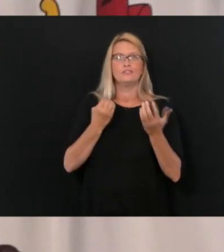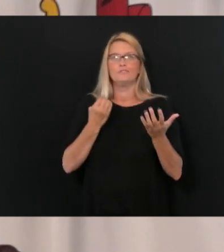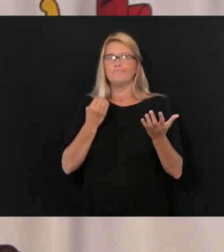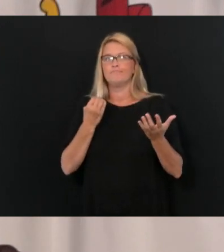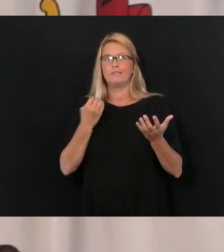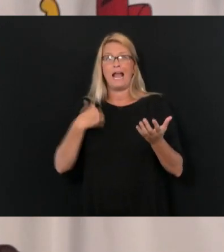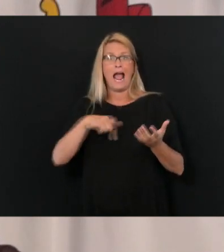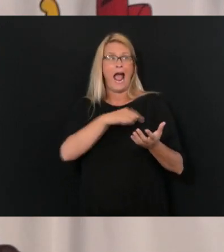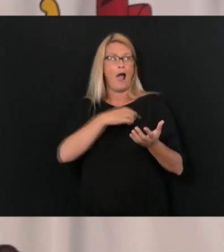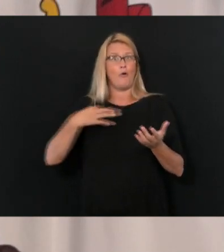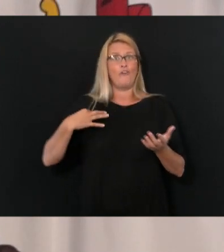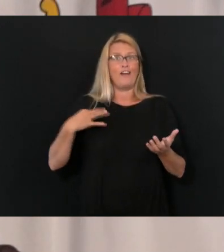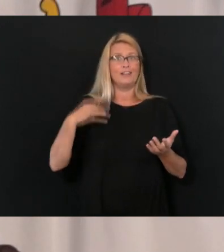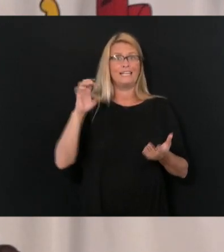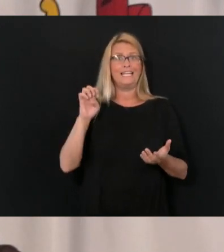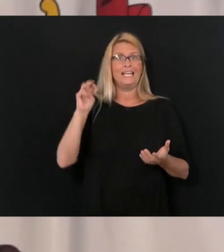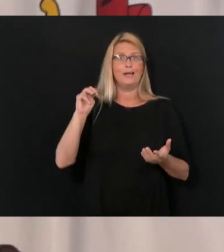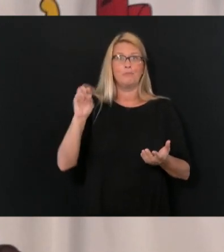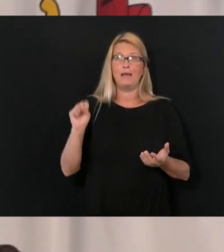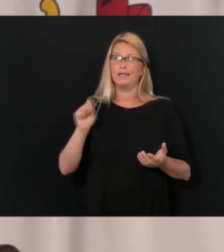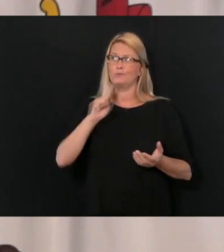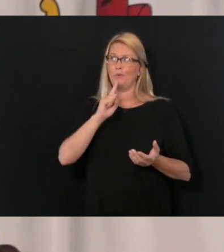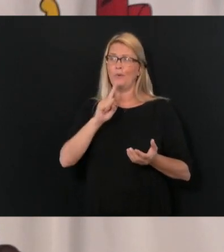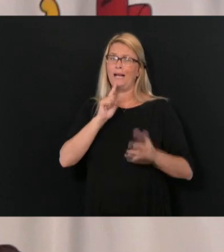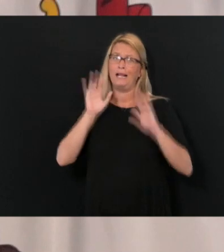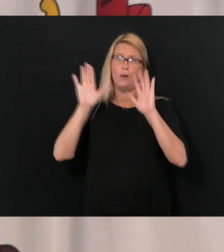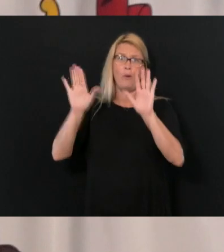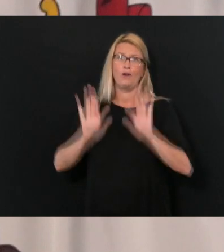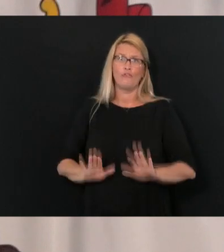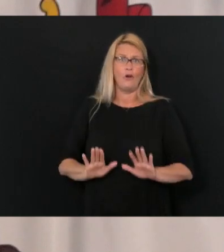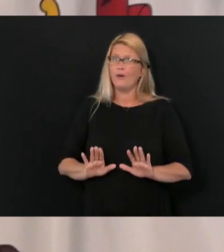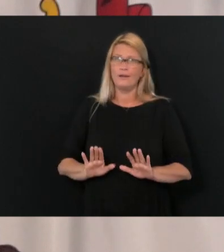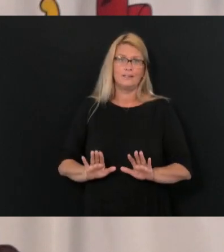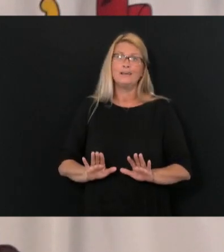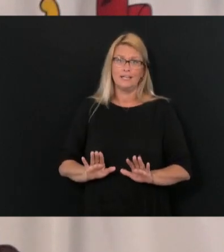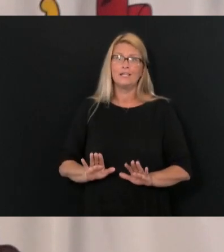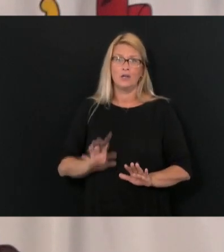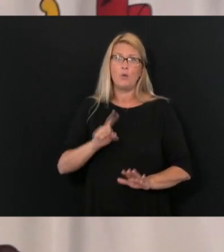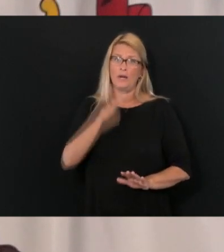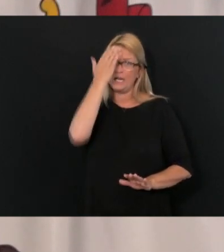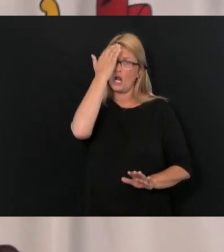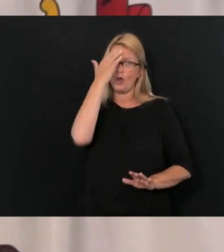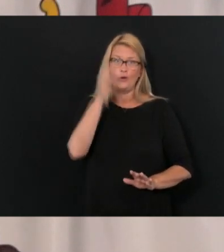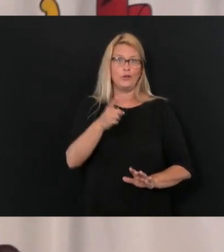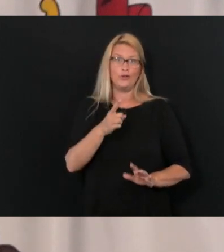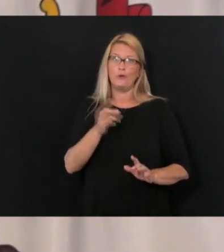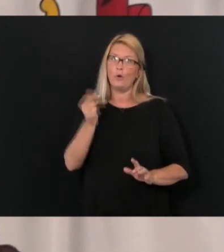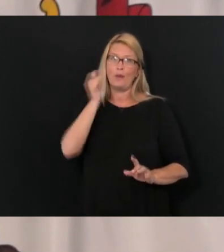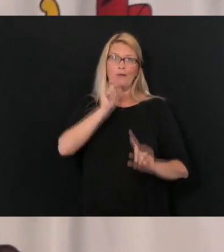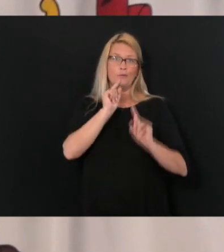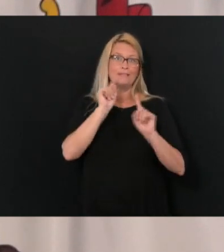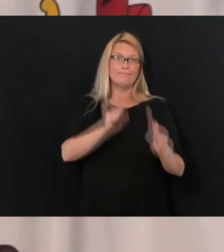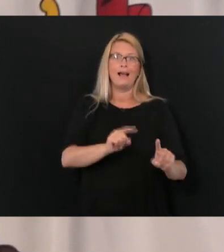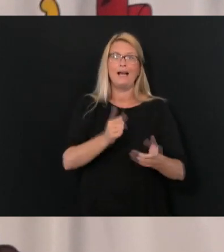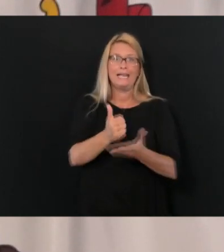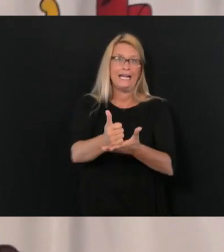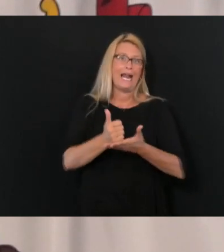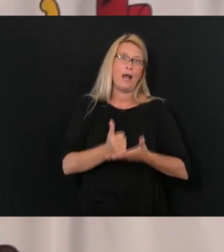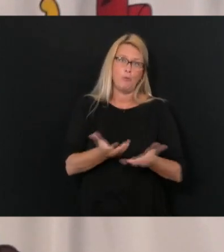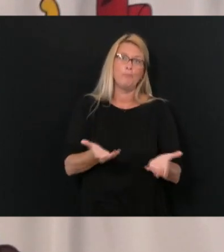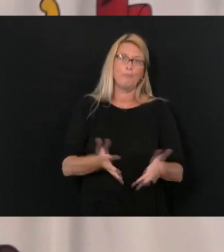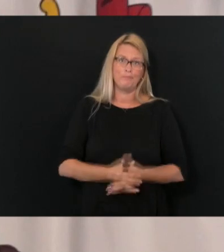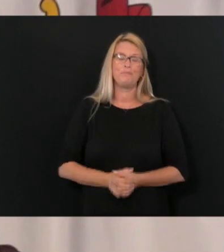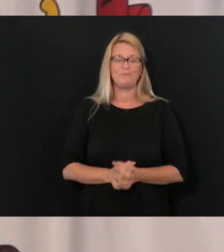our volunteer EMS people are unbelievable, and we know how you run to the fire, and we're just trying to help a little bit, just like we did